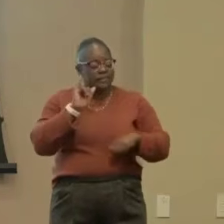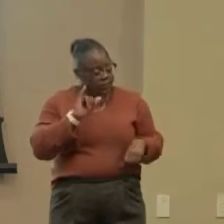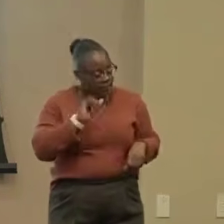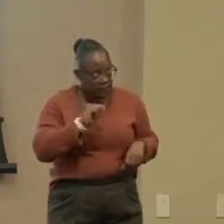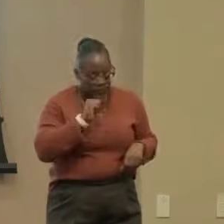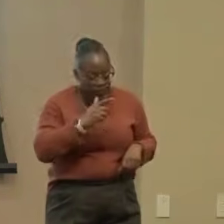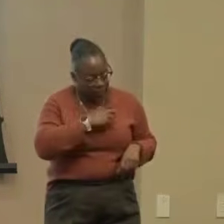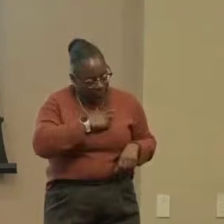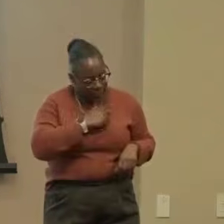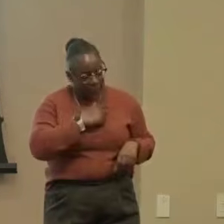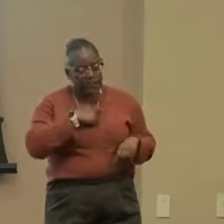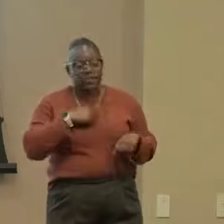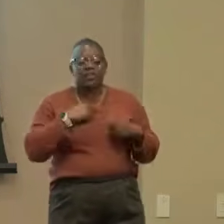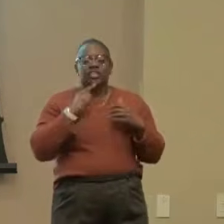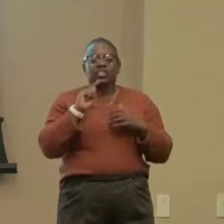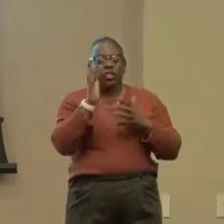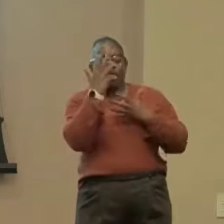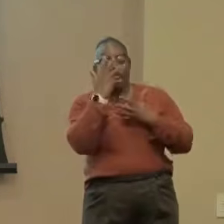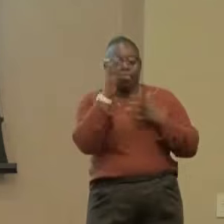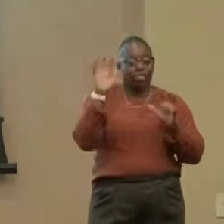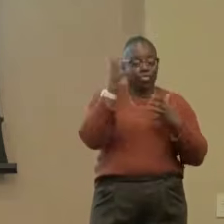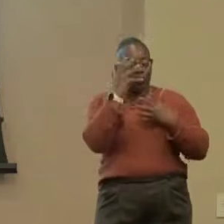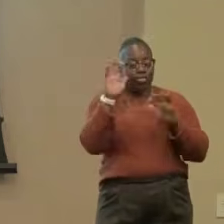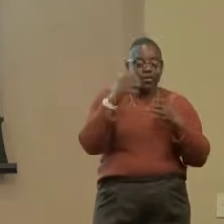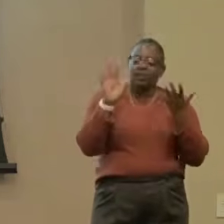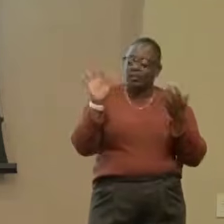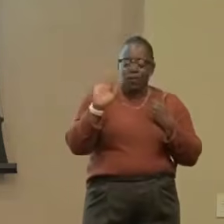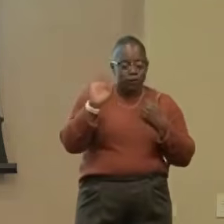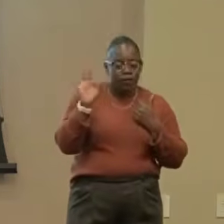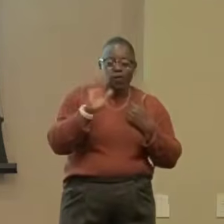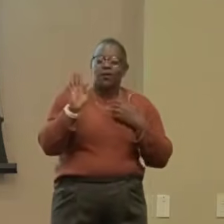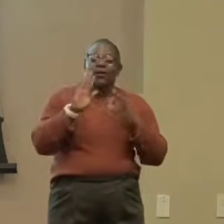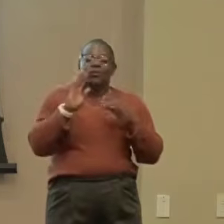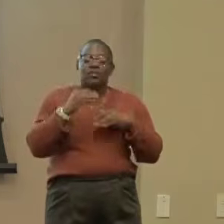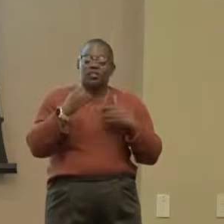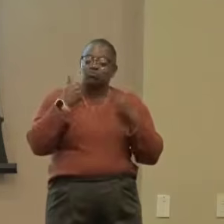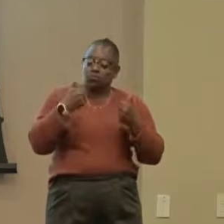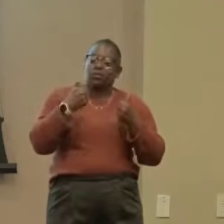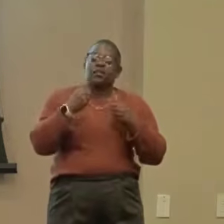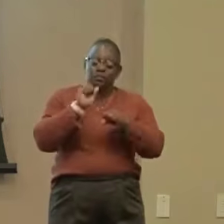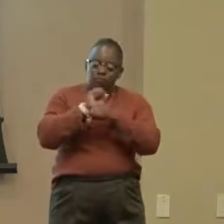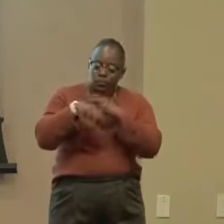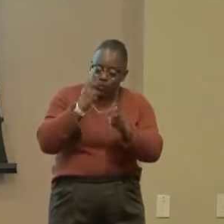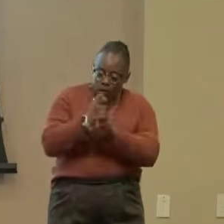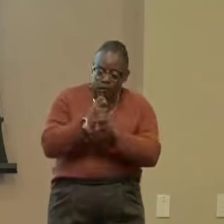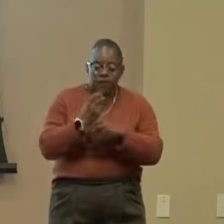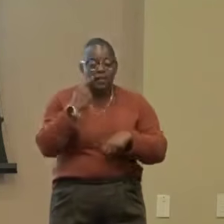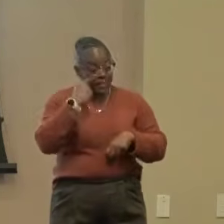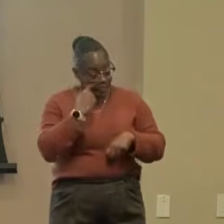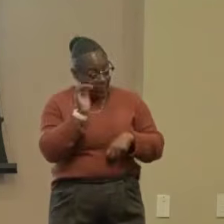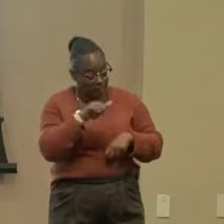she's not lazy, she's not faking it. When she is feeling well, she does give her 100%, and they see